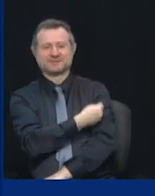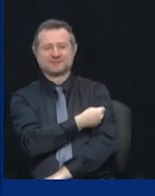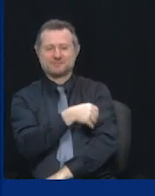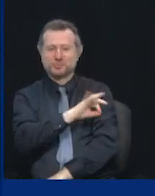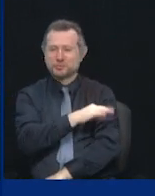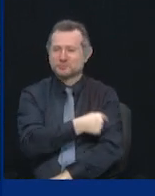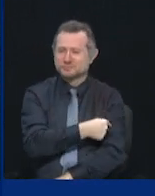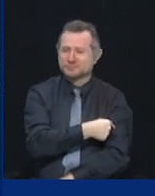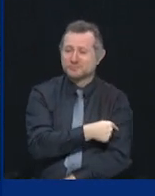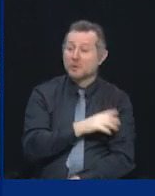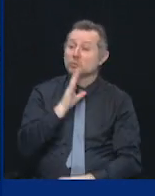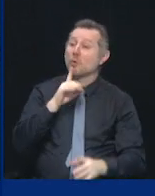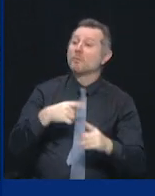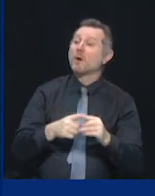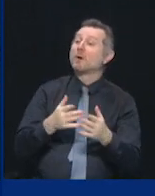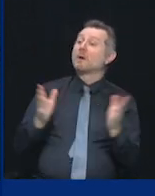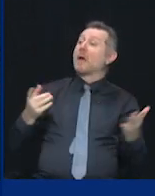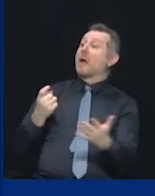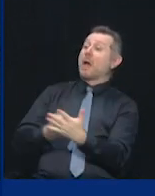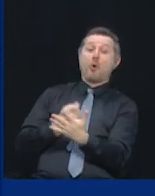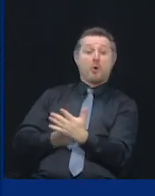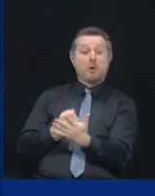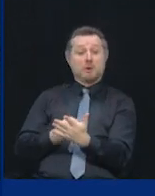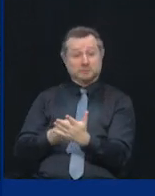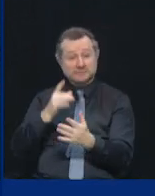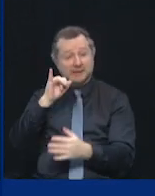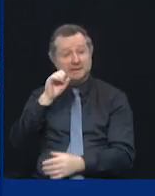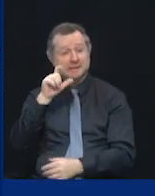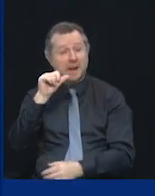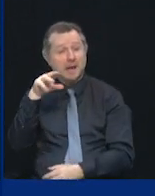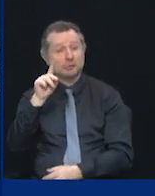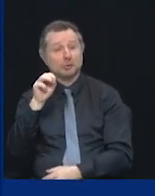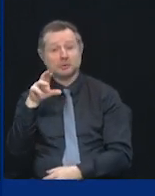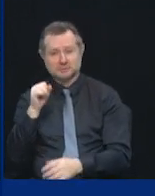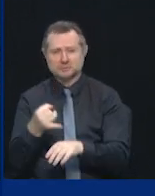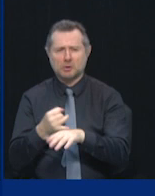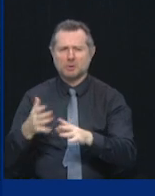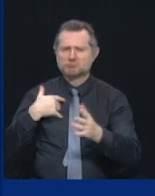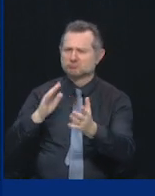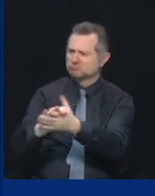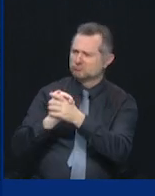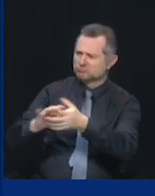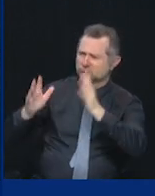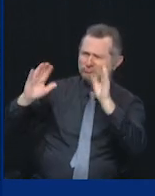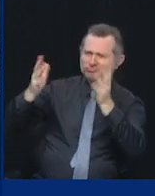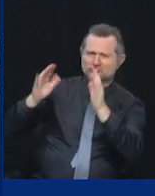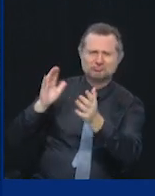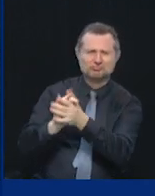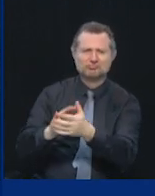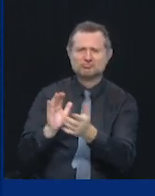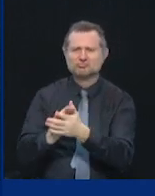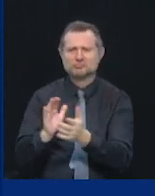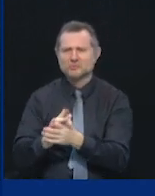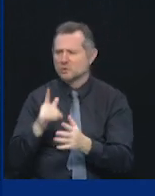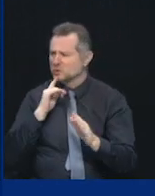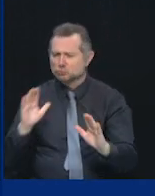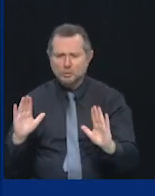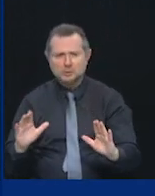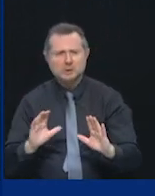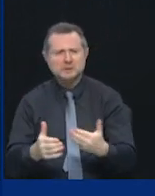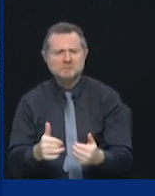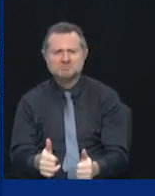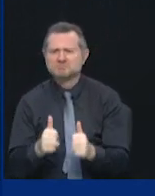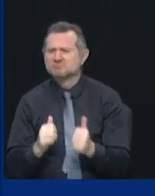the Islanders. Congratulations to the Islanders. They are a great New York team. We're